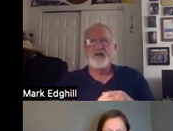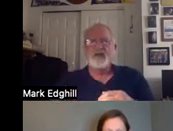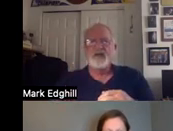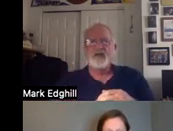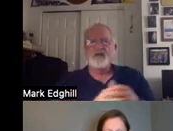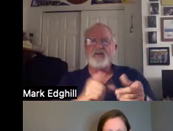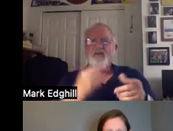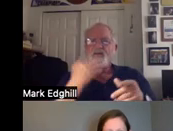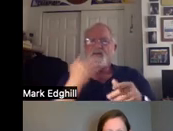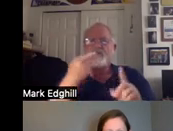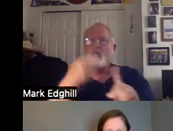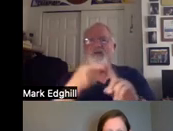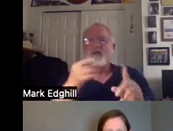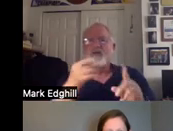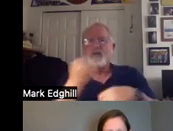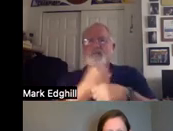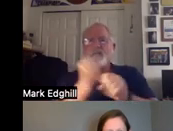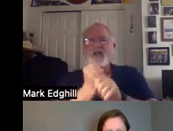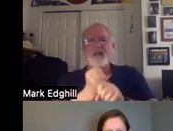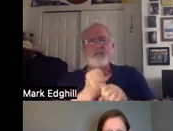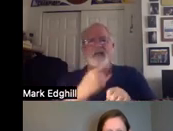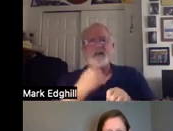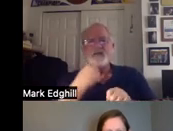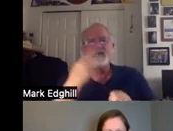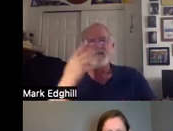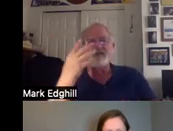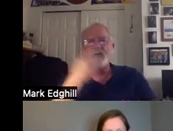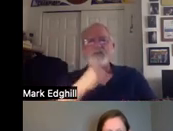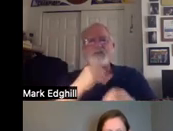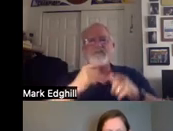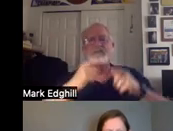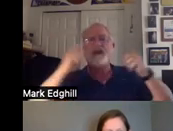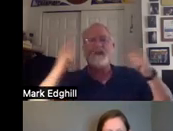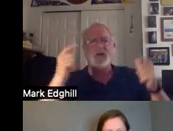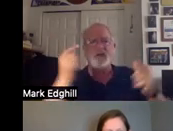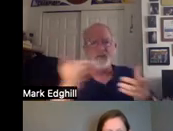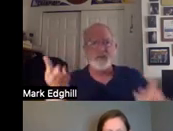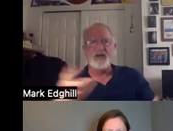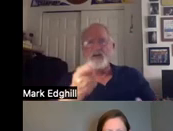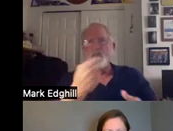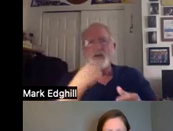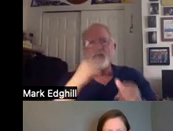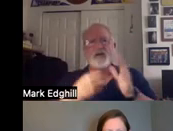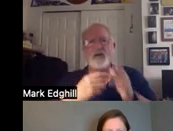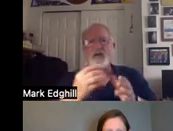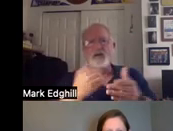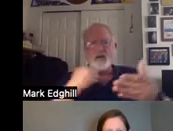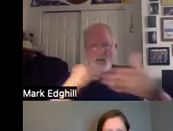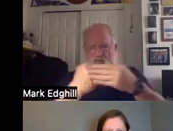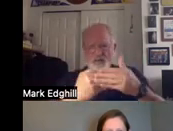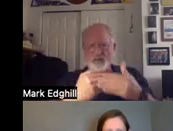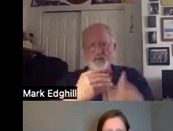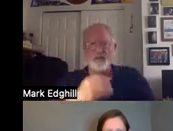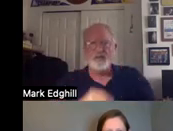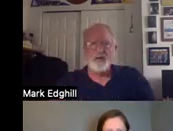left. That's a good point that she. That's a really good point that she was making. Thank you. Here's one of the. A huge thing.